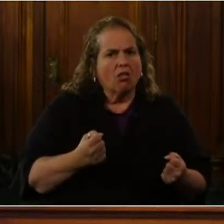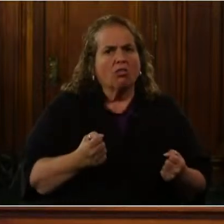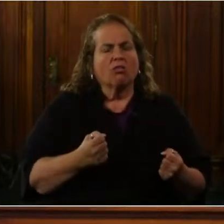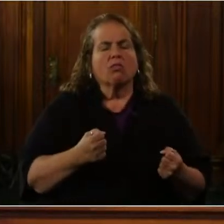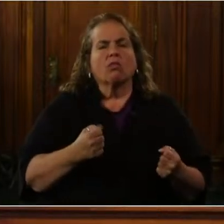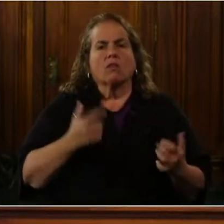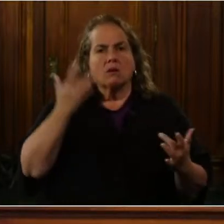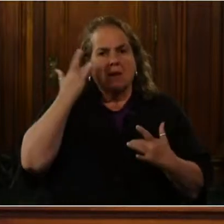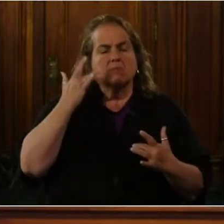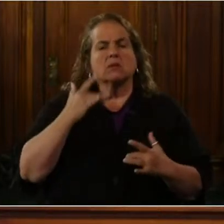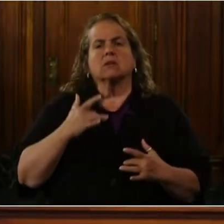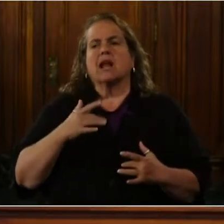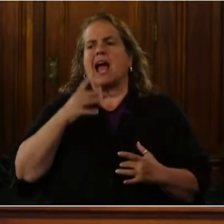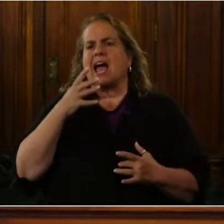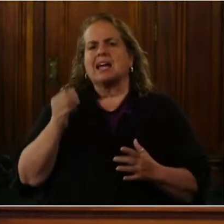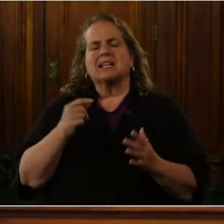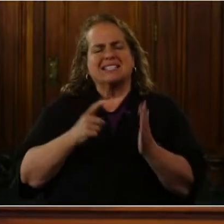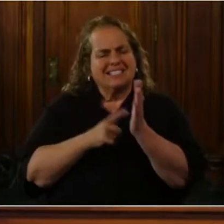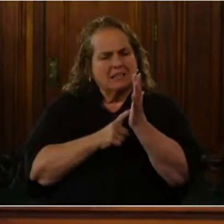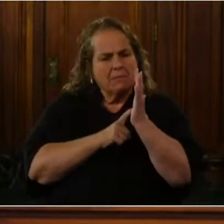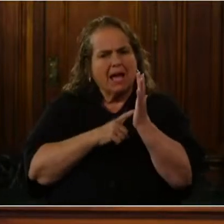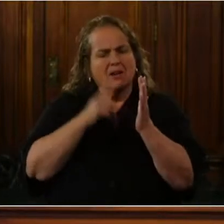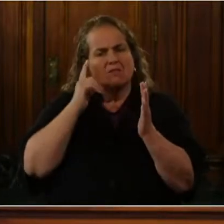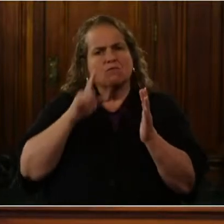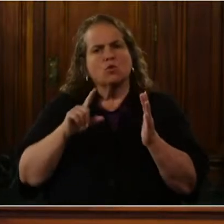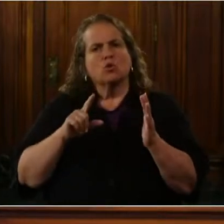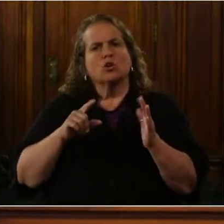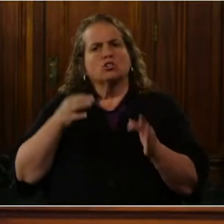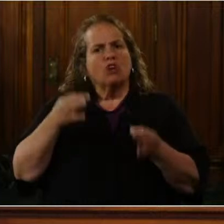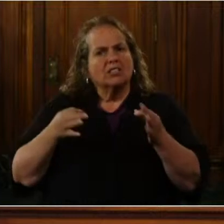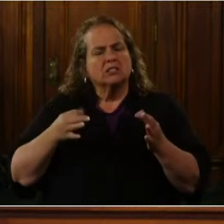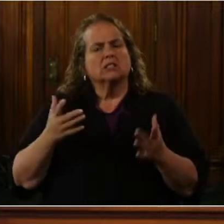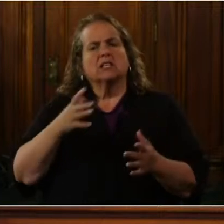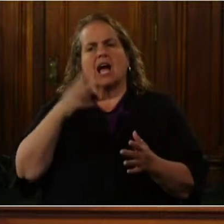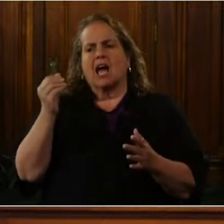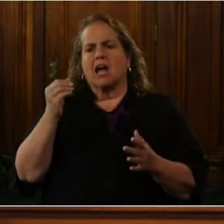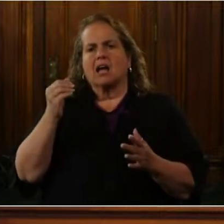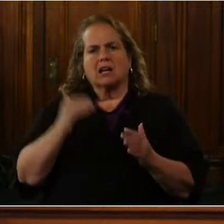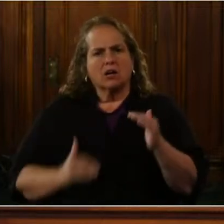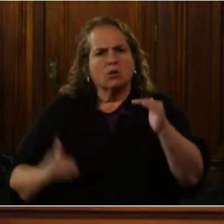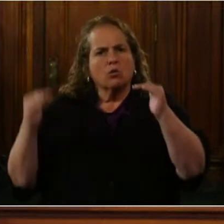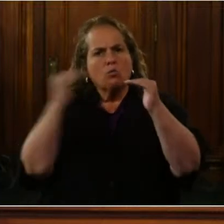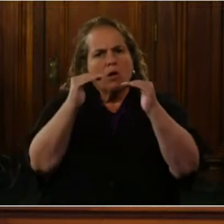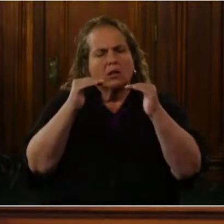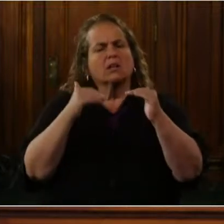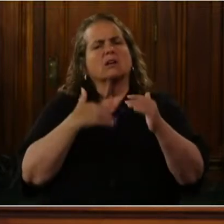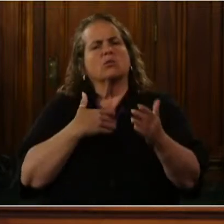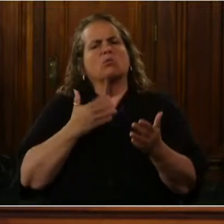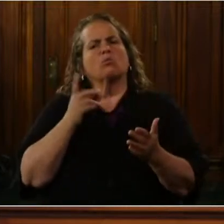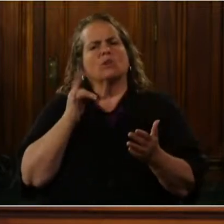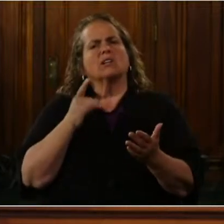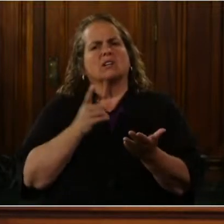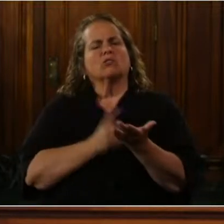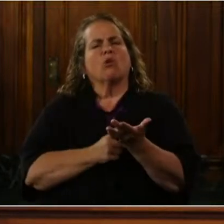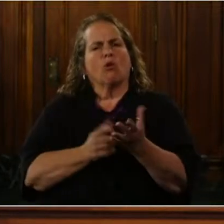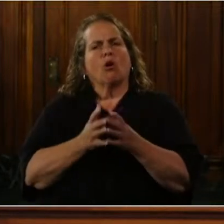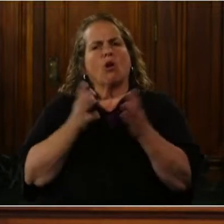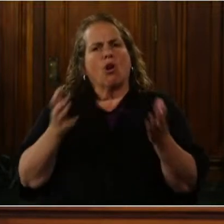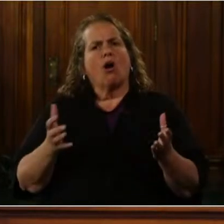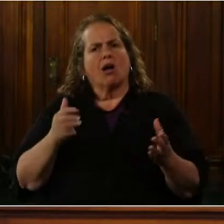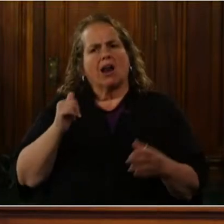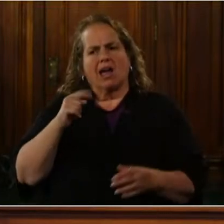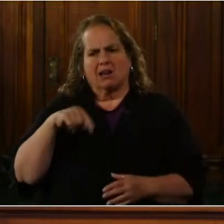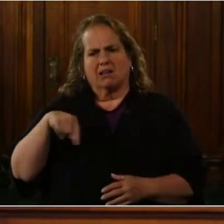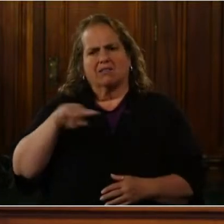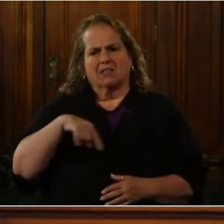justice and equality. We've talked about that a lot at these press conferences today. I